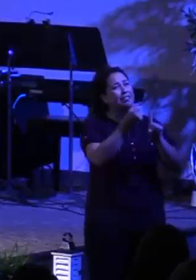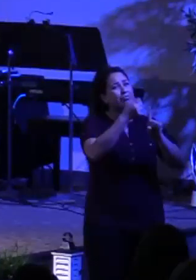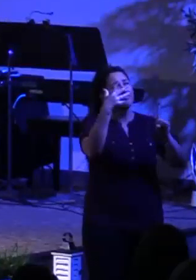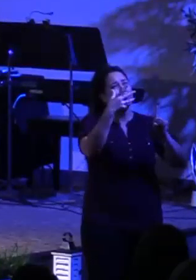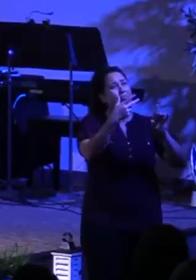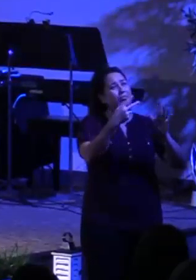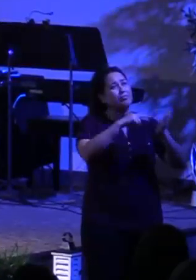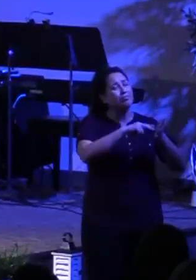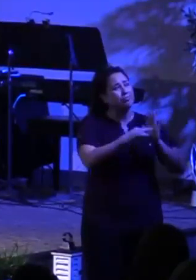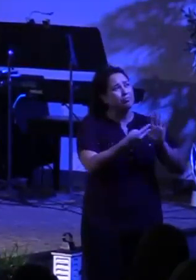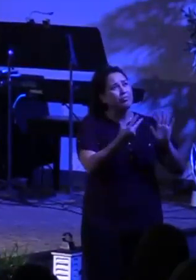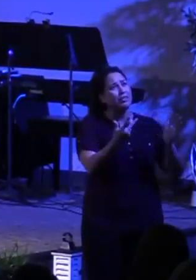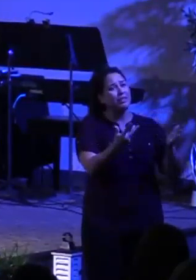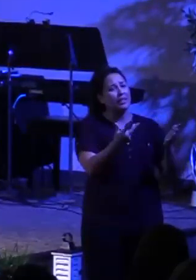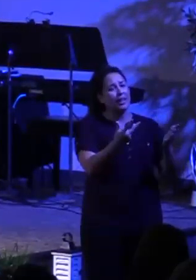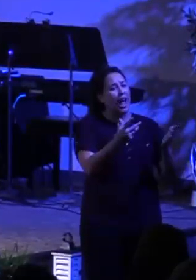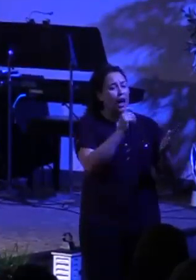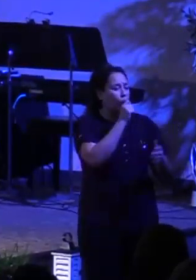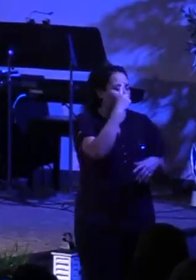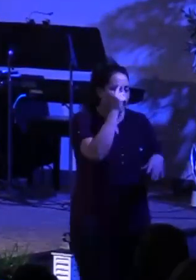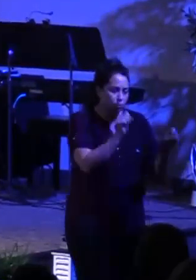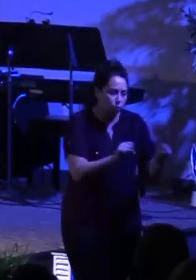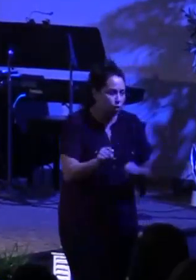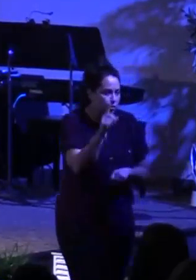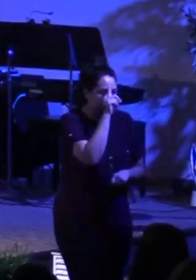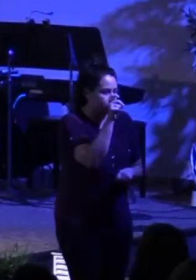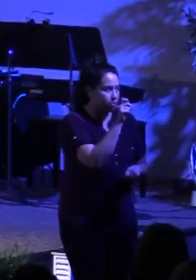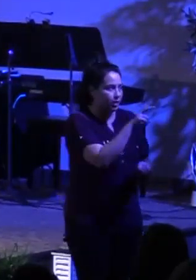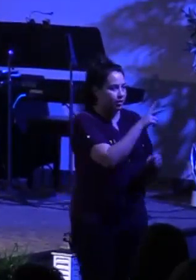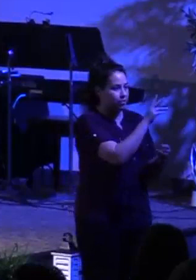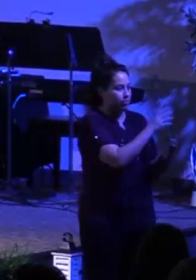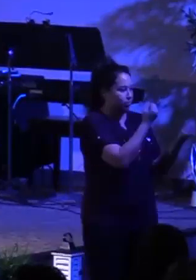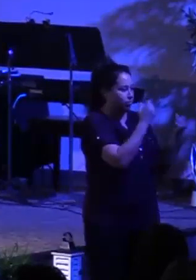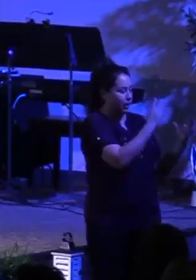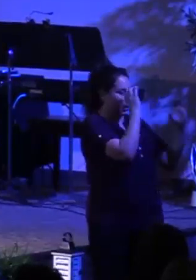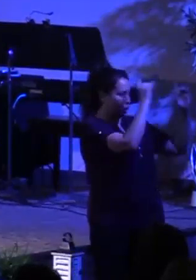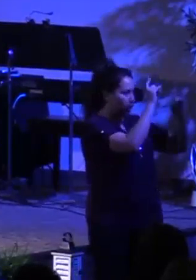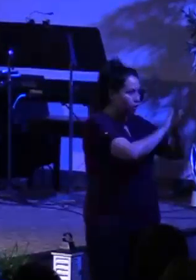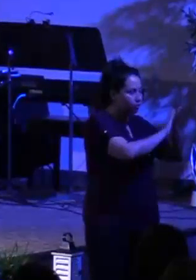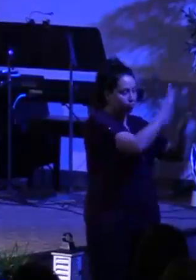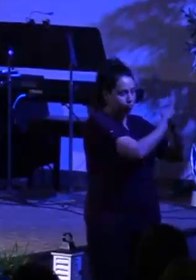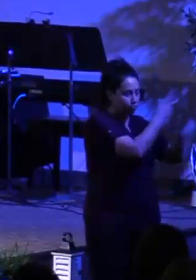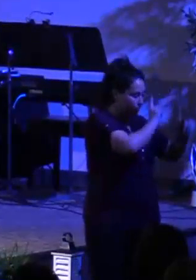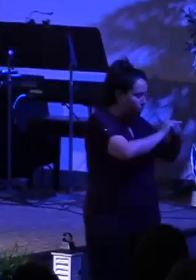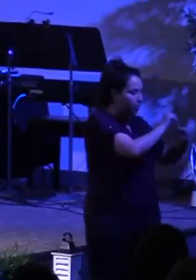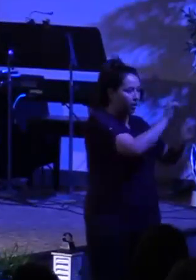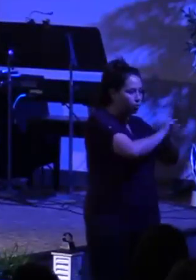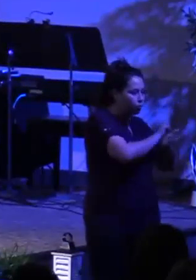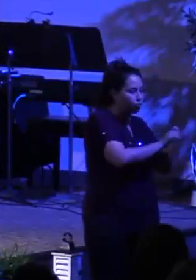scholars have written books about this, and they disagree. but I think everybody agrees at the very essence of